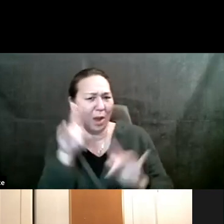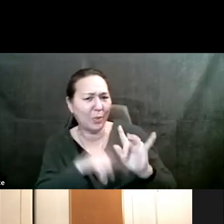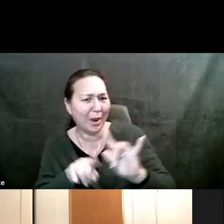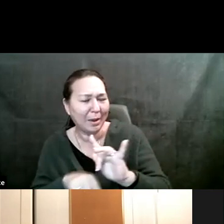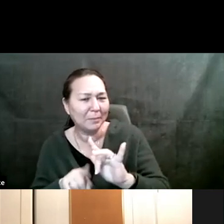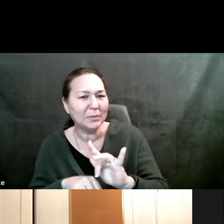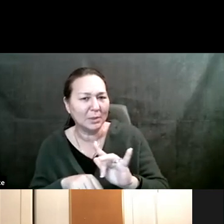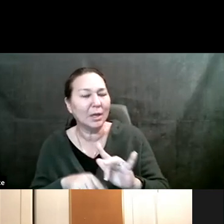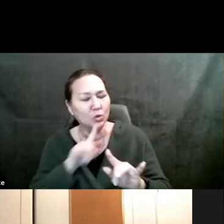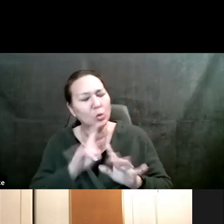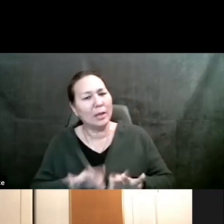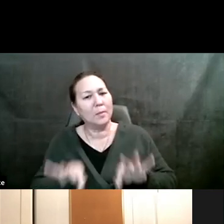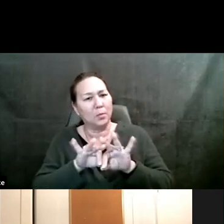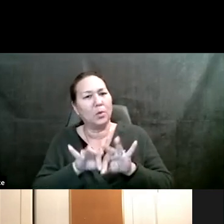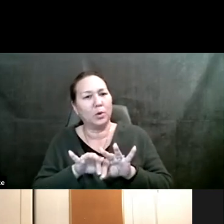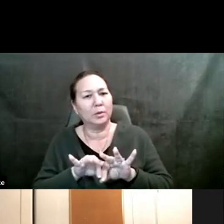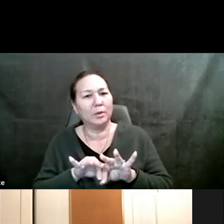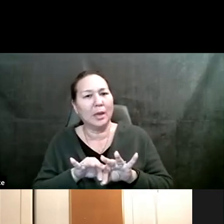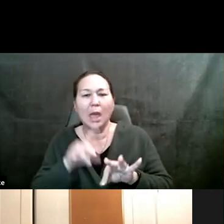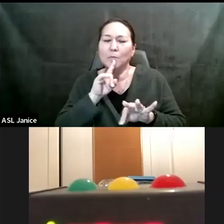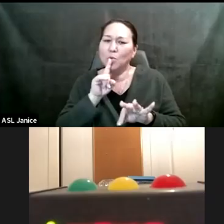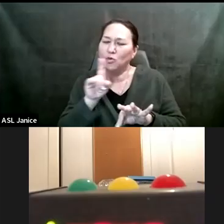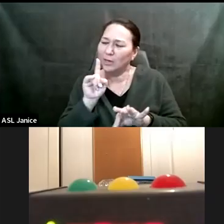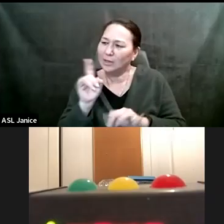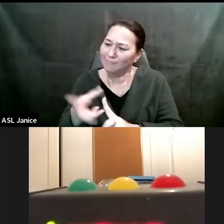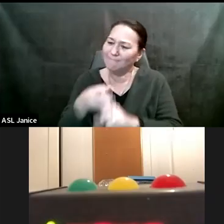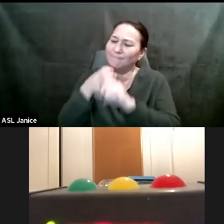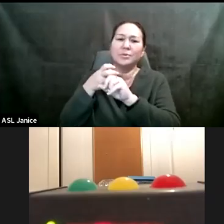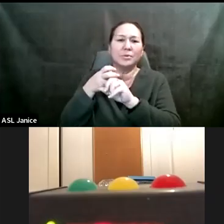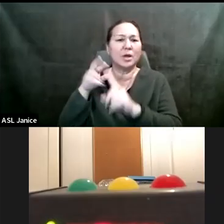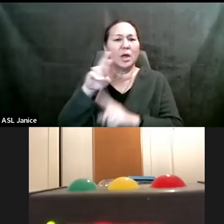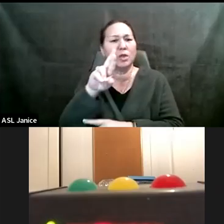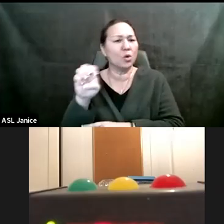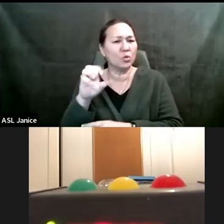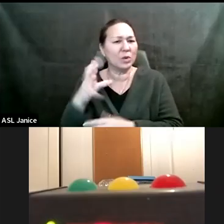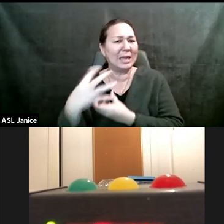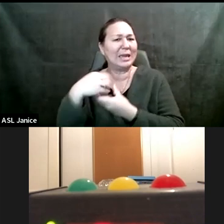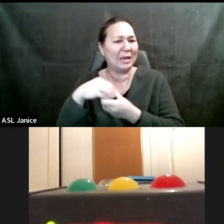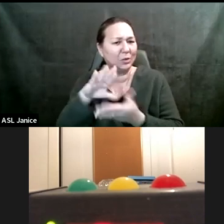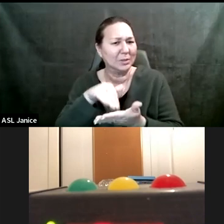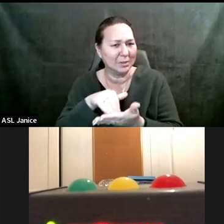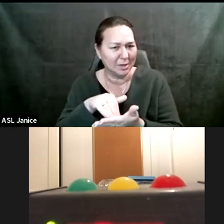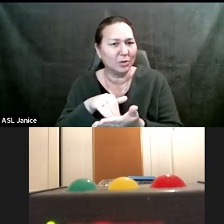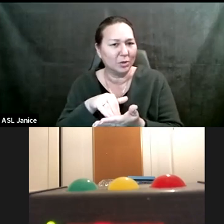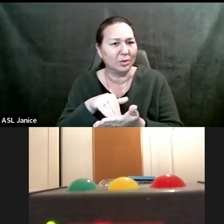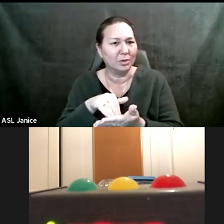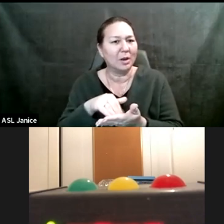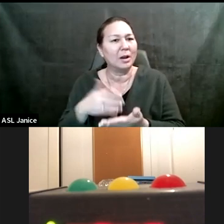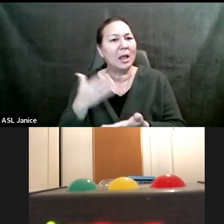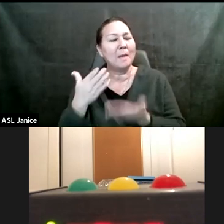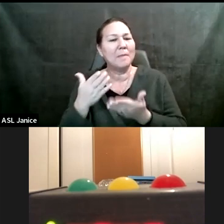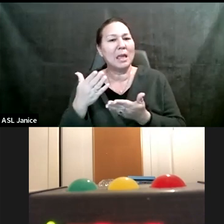re-engagement center and Saint getting to know a student saying hey maybe this school isn't the right one for you but here are the options